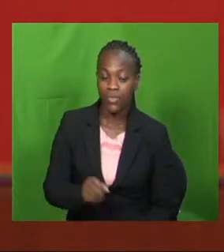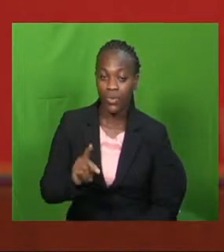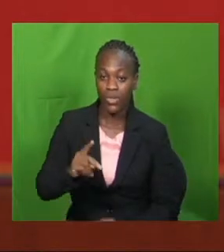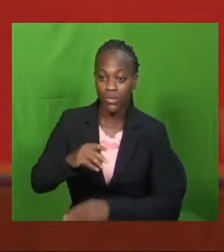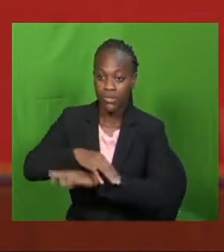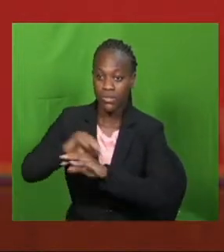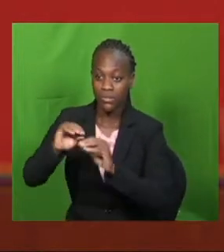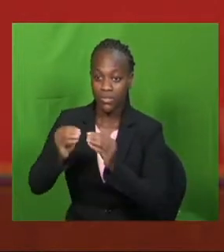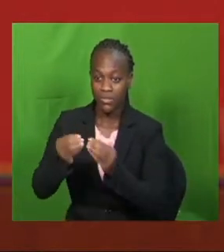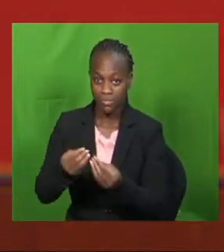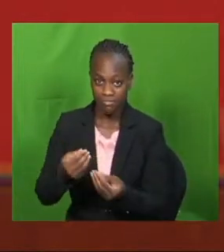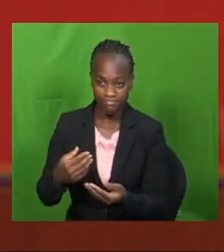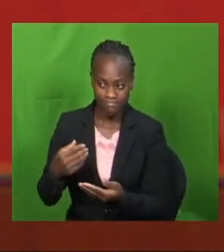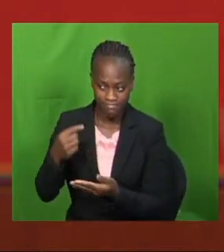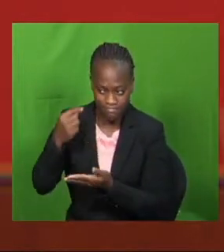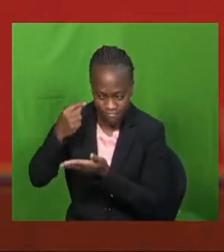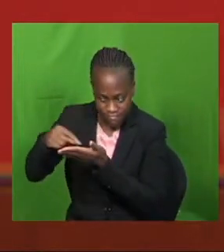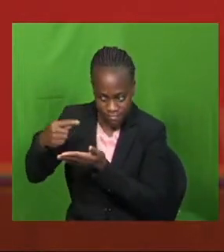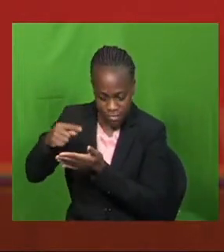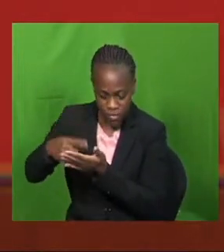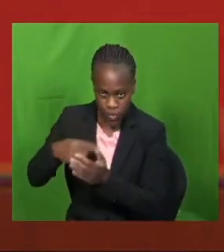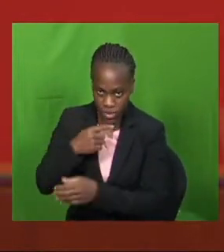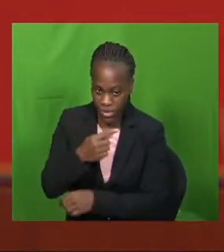just take note of his concern.